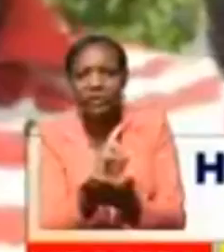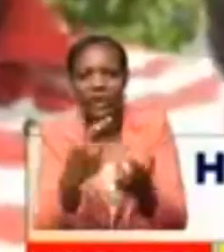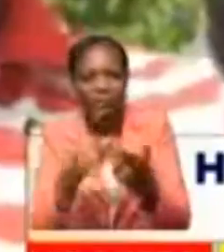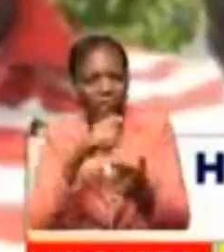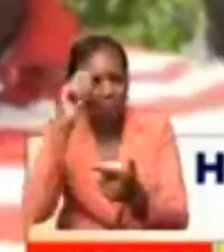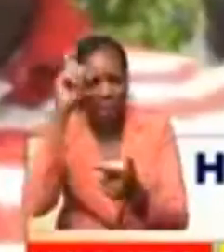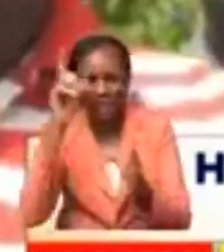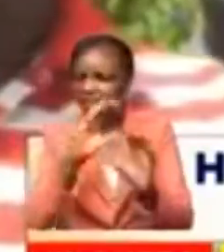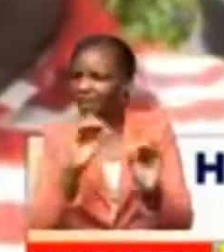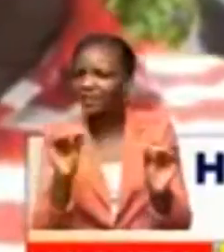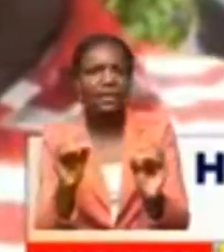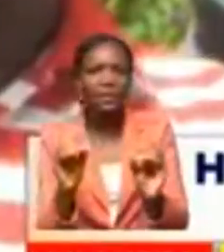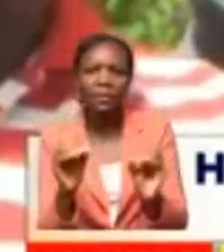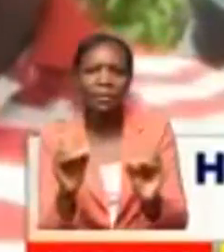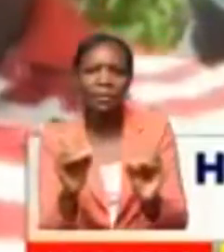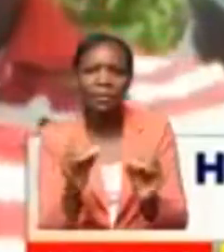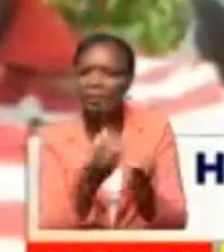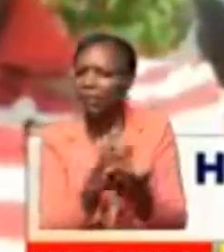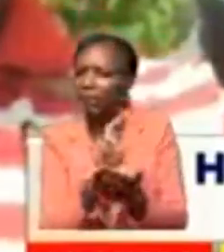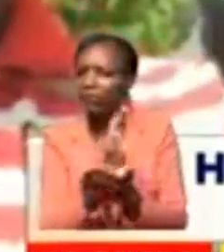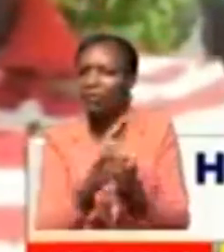people